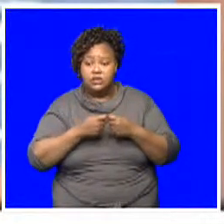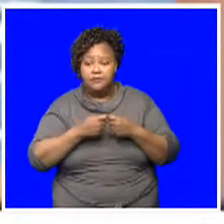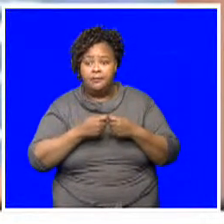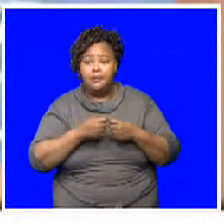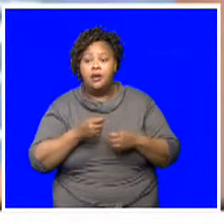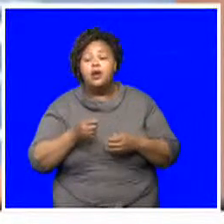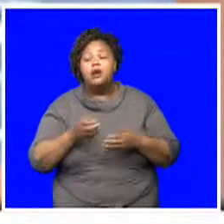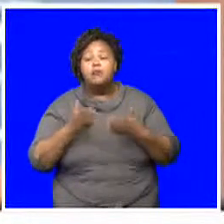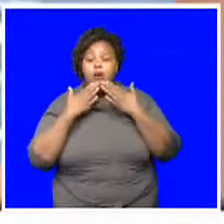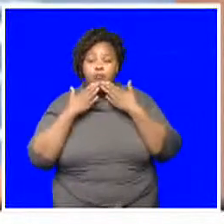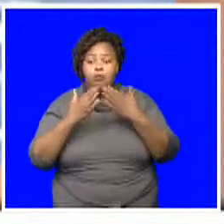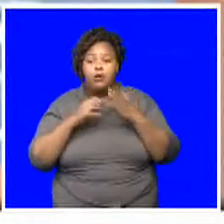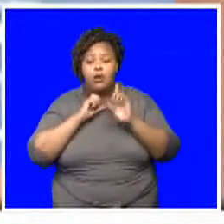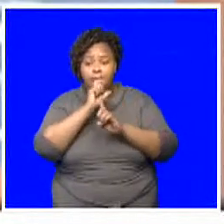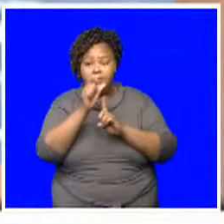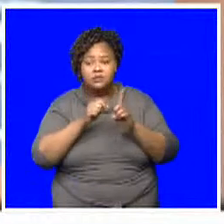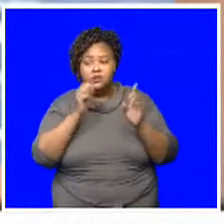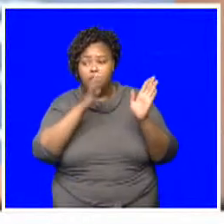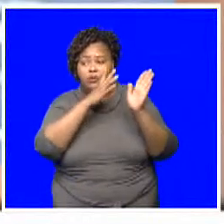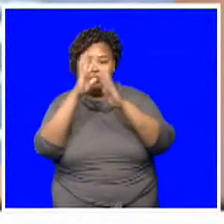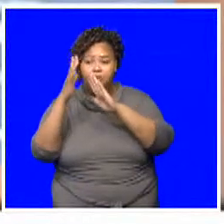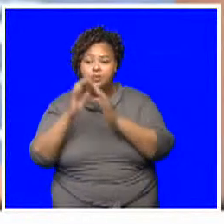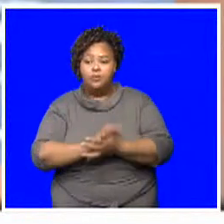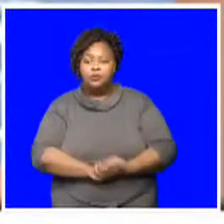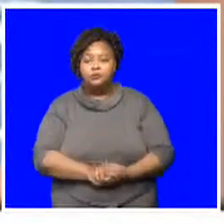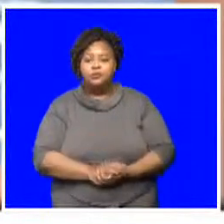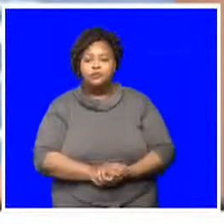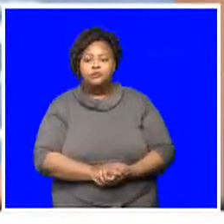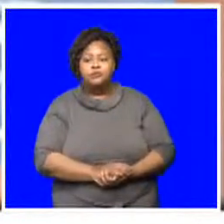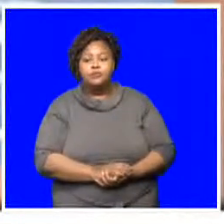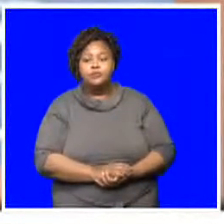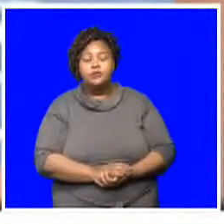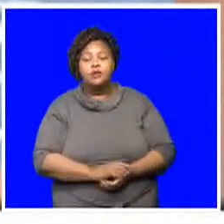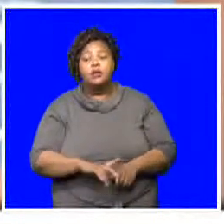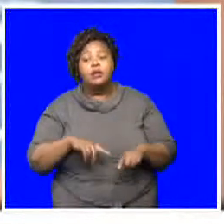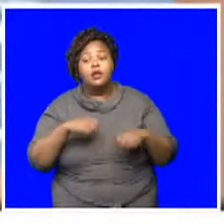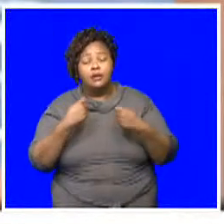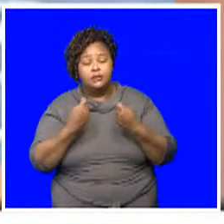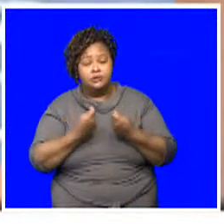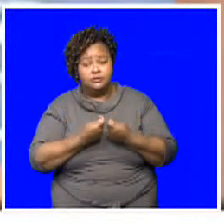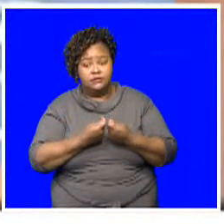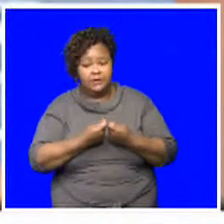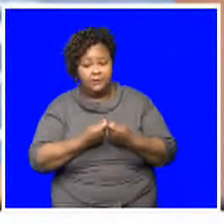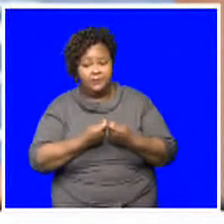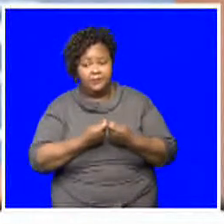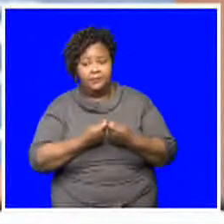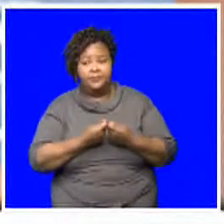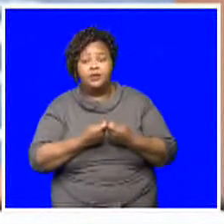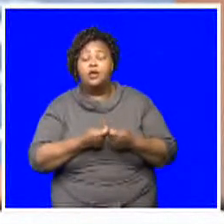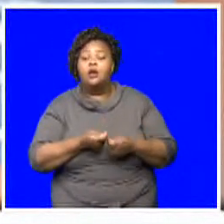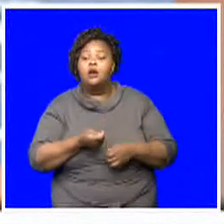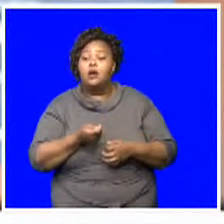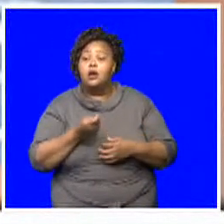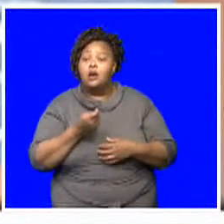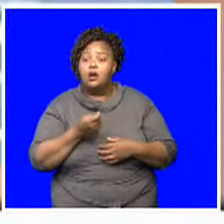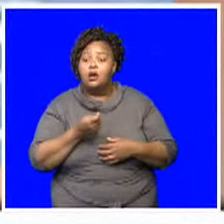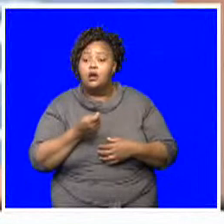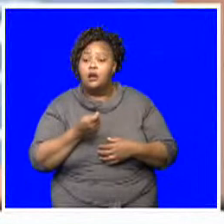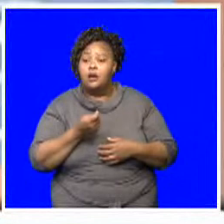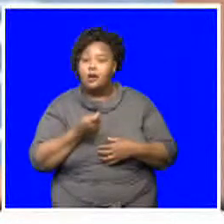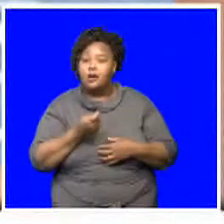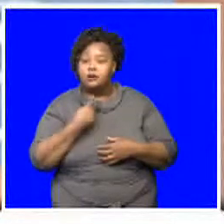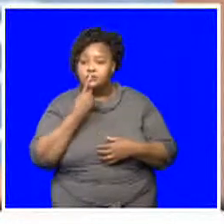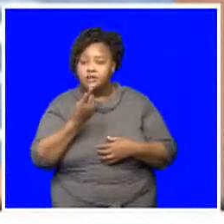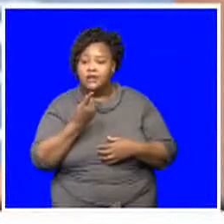Bembe. May his soul rest in peace. The club concluded once again expressing their condolences to the